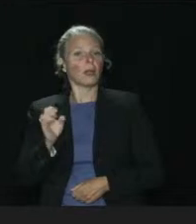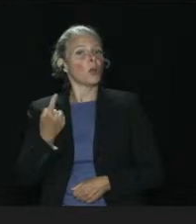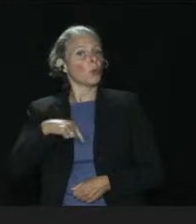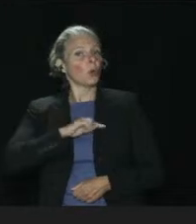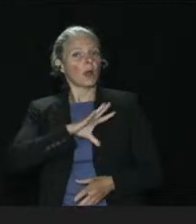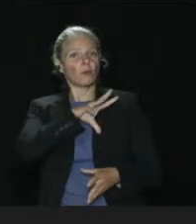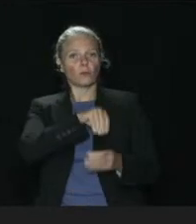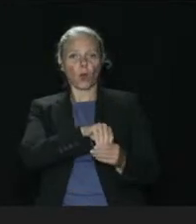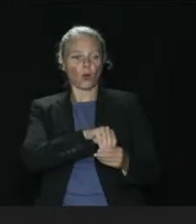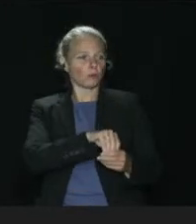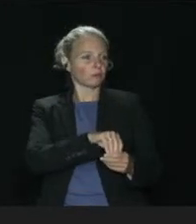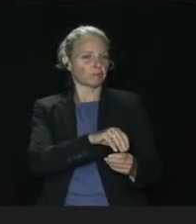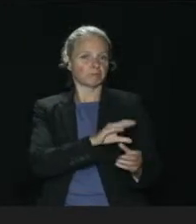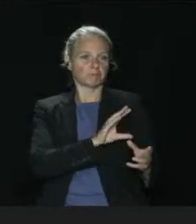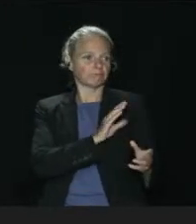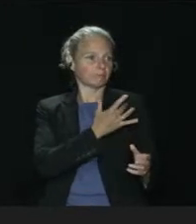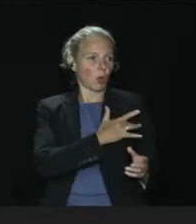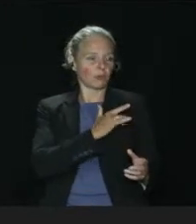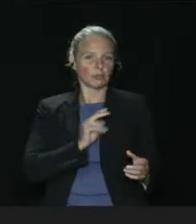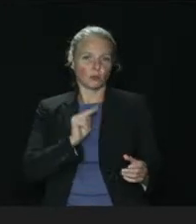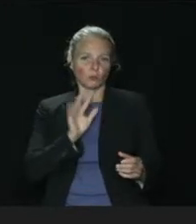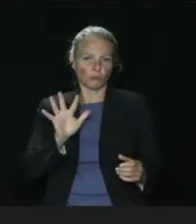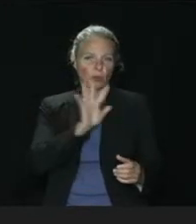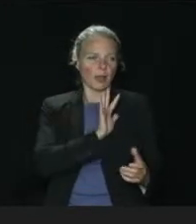of the provinces and territories last week.